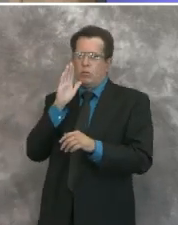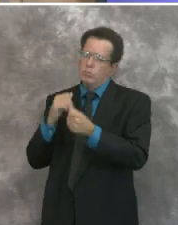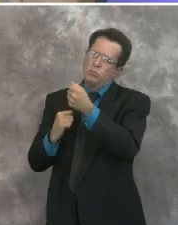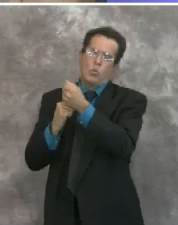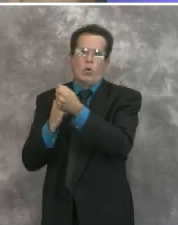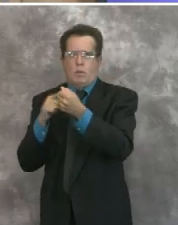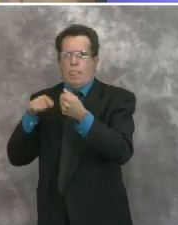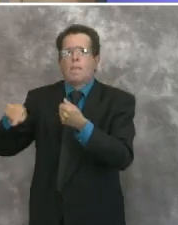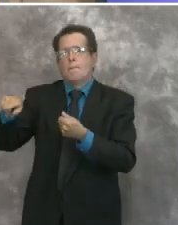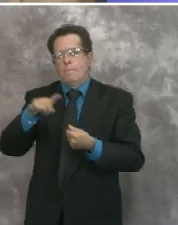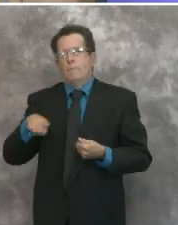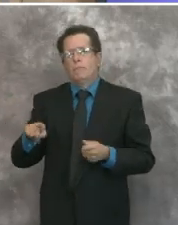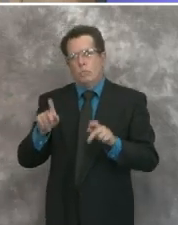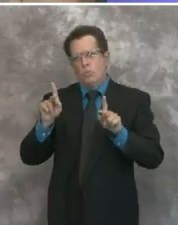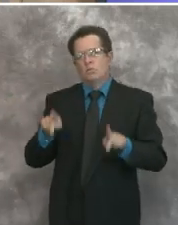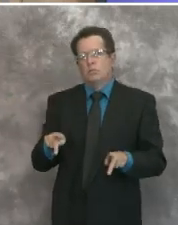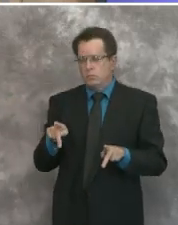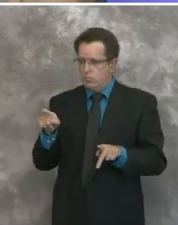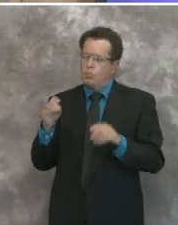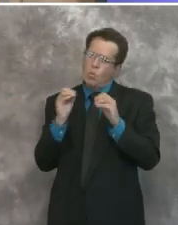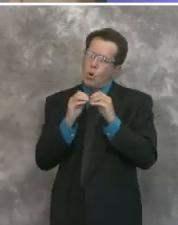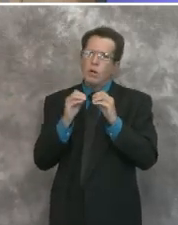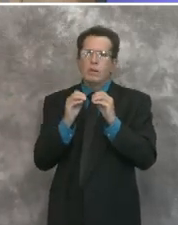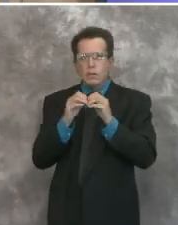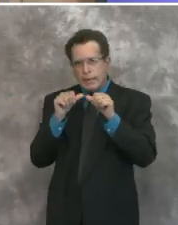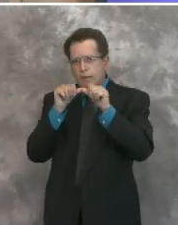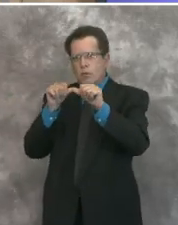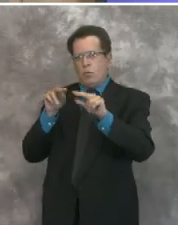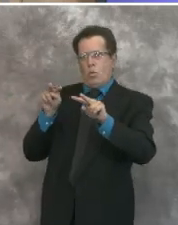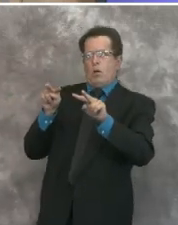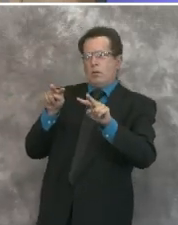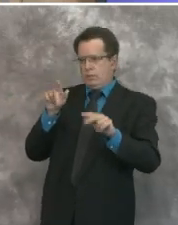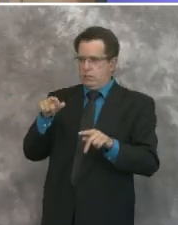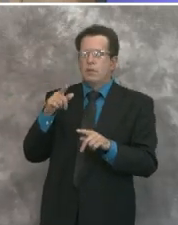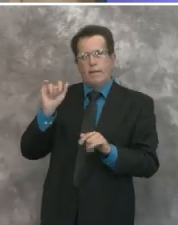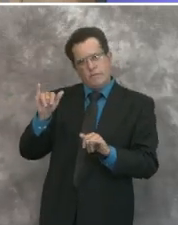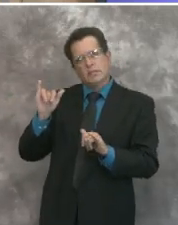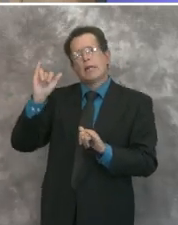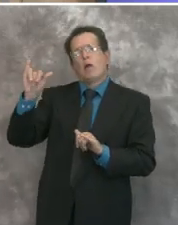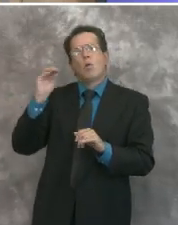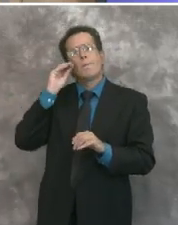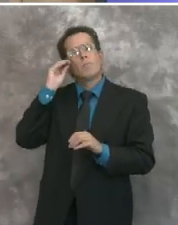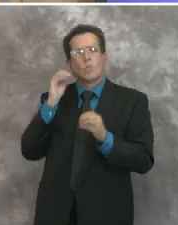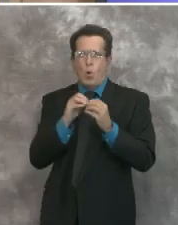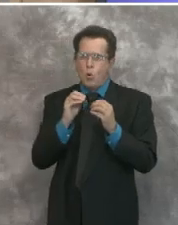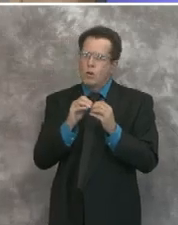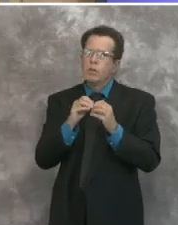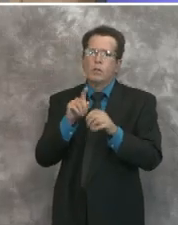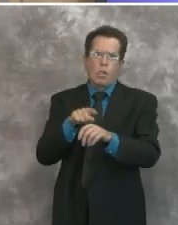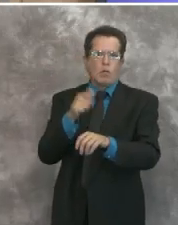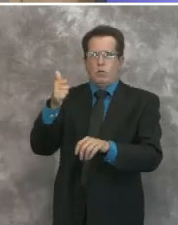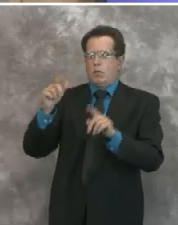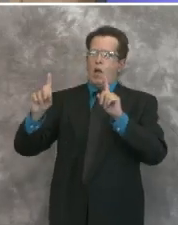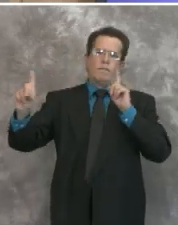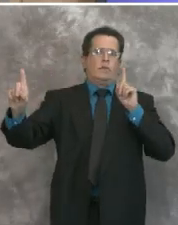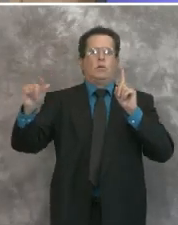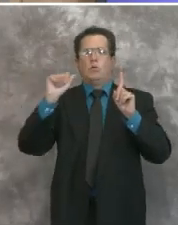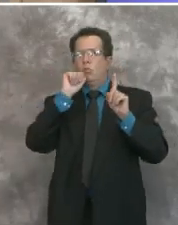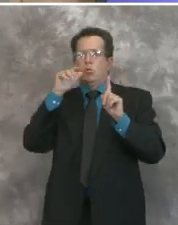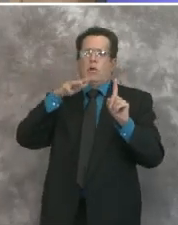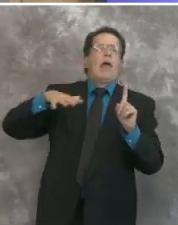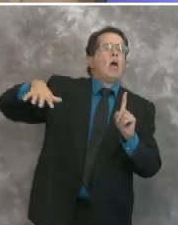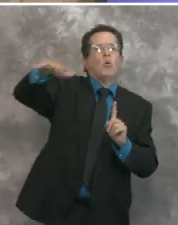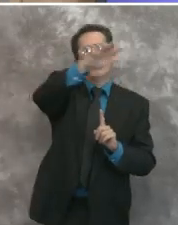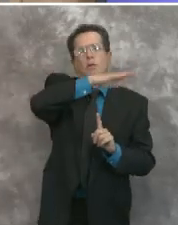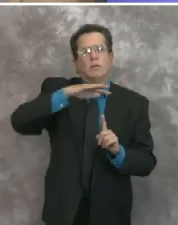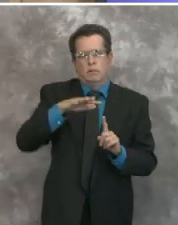encouragement for those individuals to continue to remain at home and continue to avoid contact with folks outside of their household